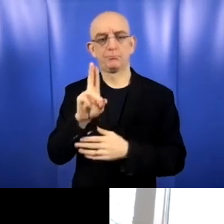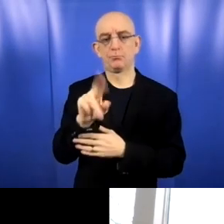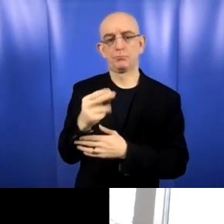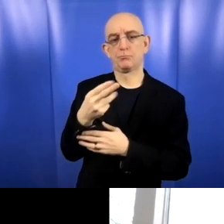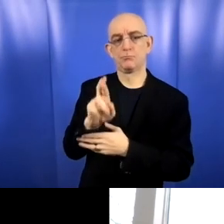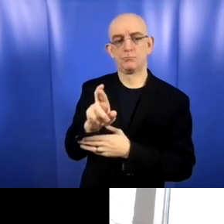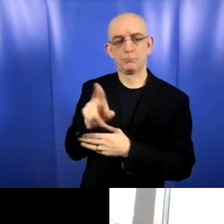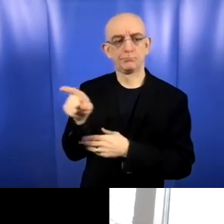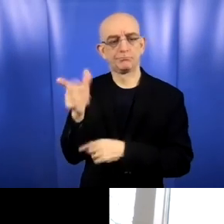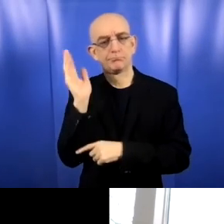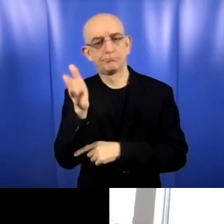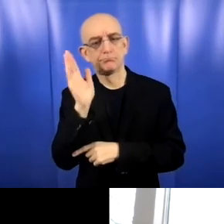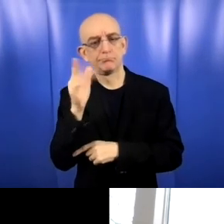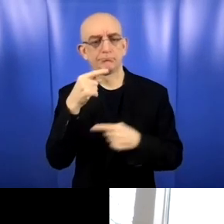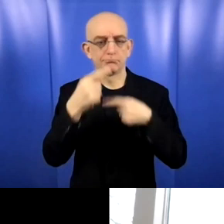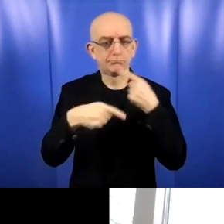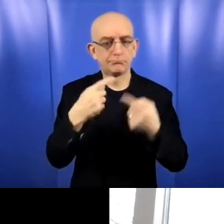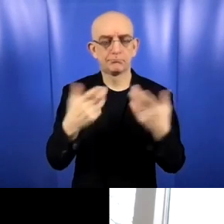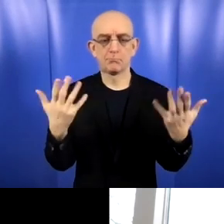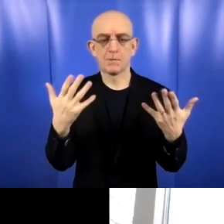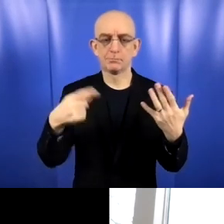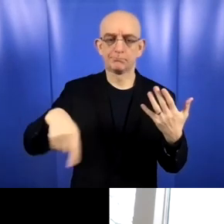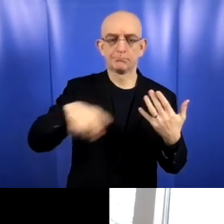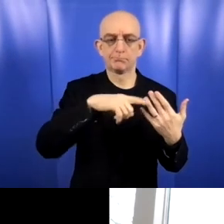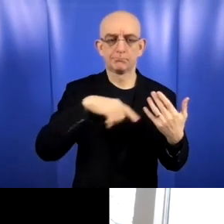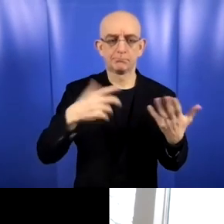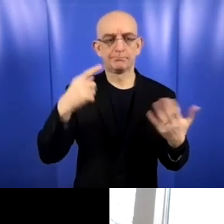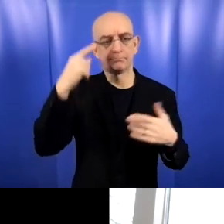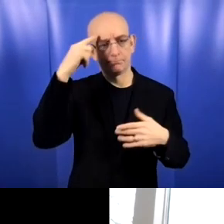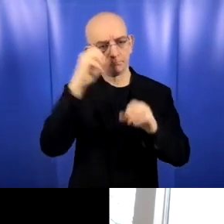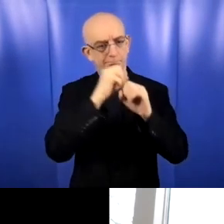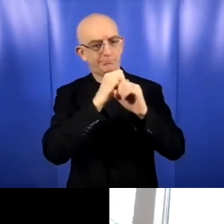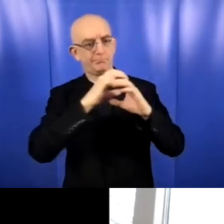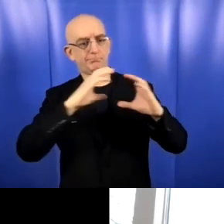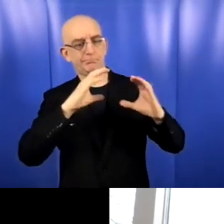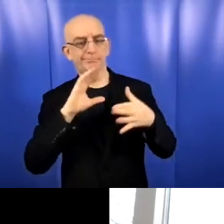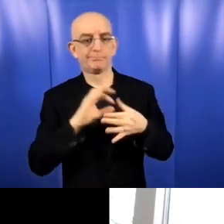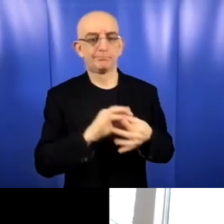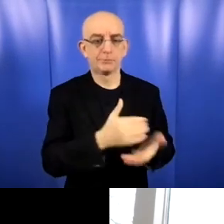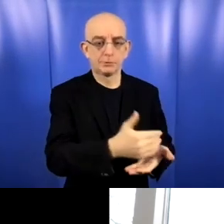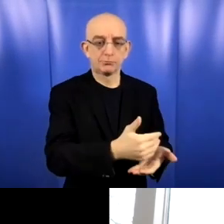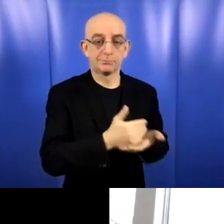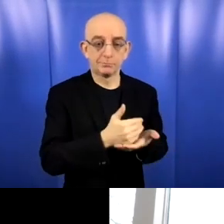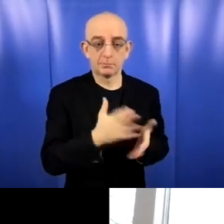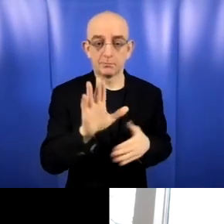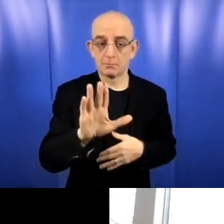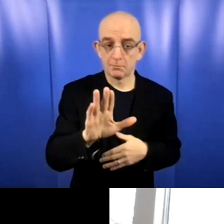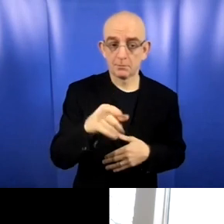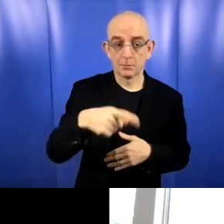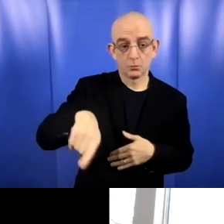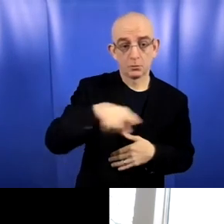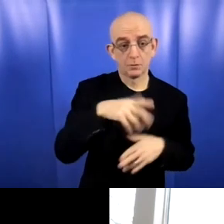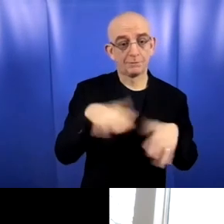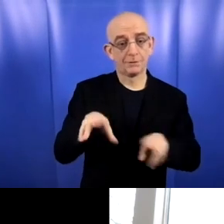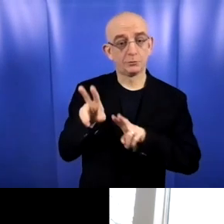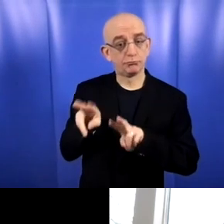go back and watch them on YouTube now, what you'll see is just the breadth of issues, not just legal issues. We had geographers,